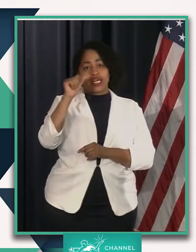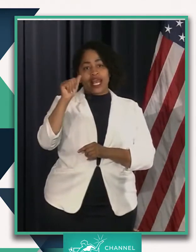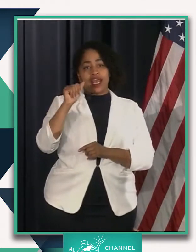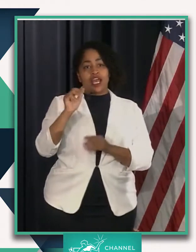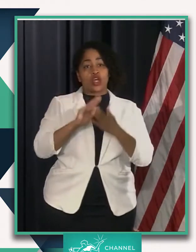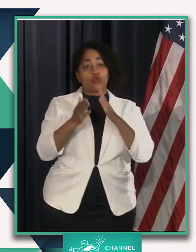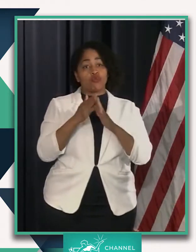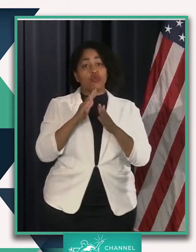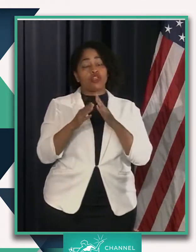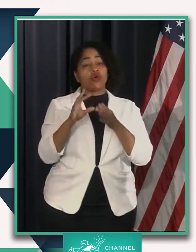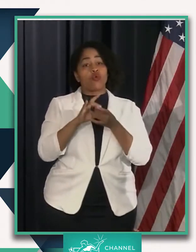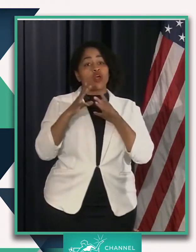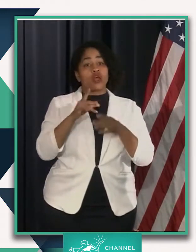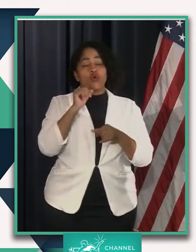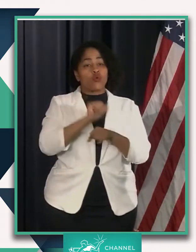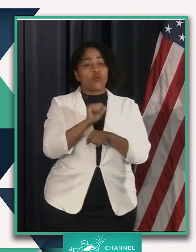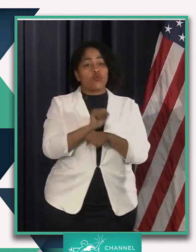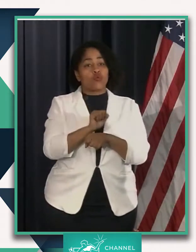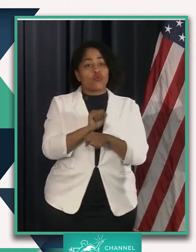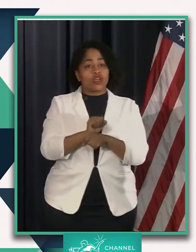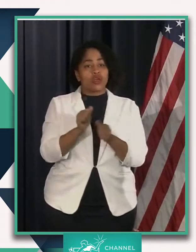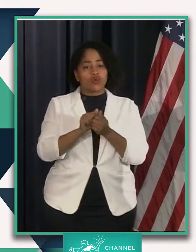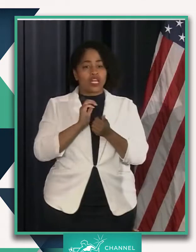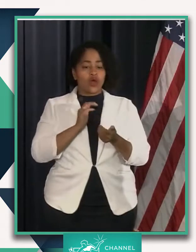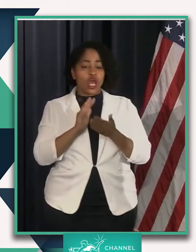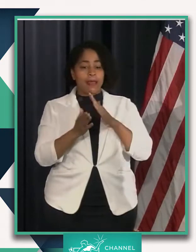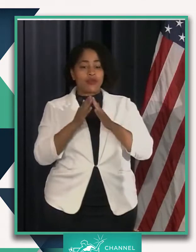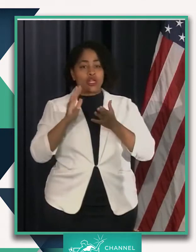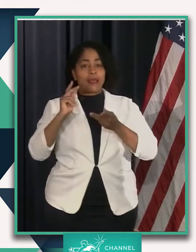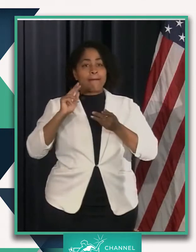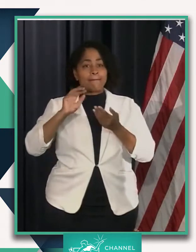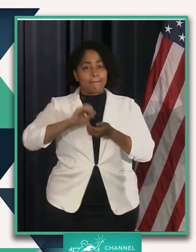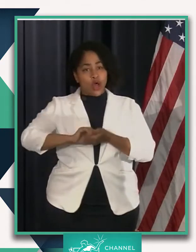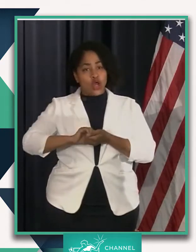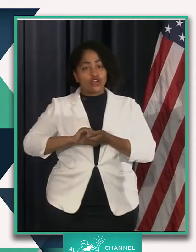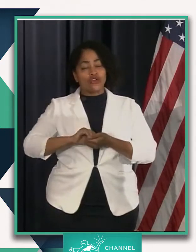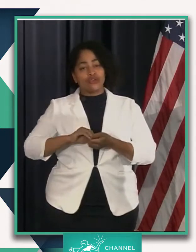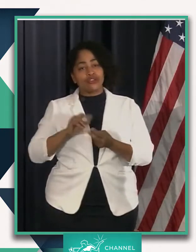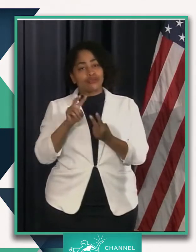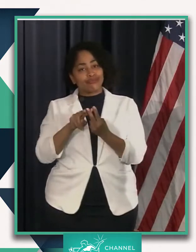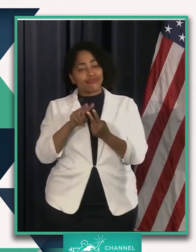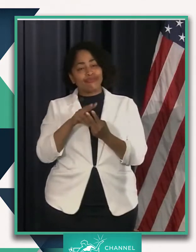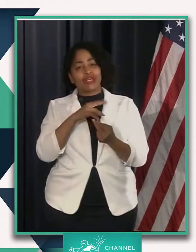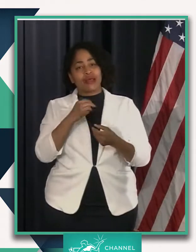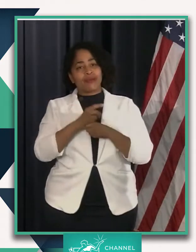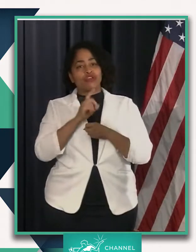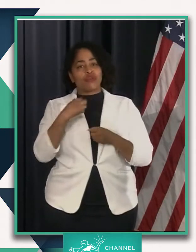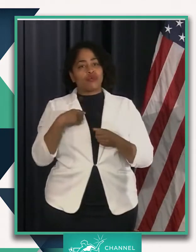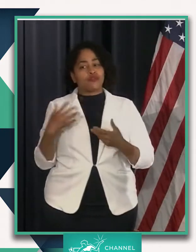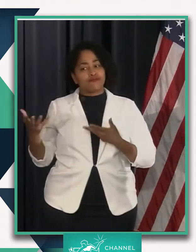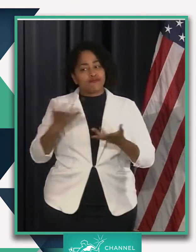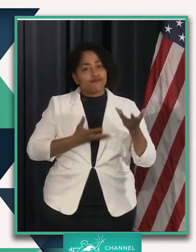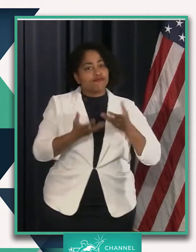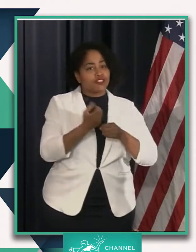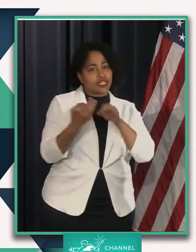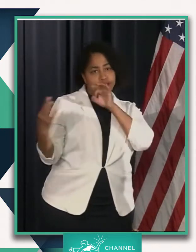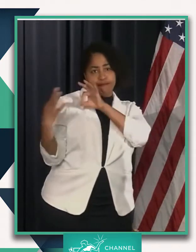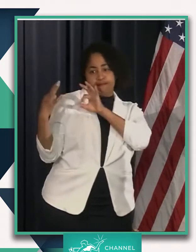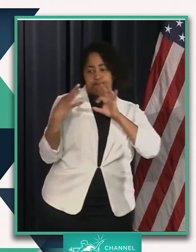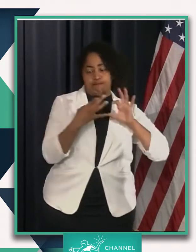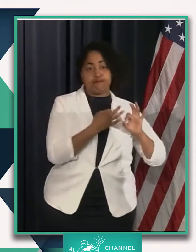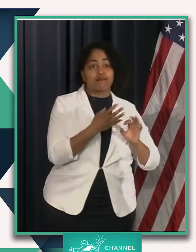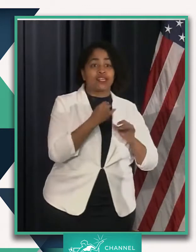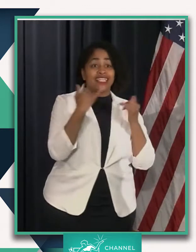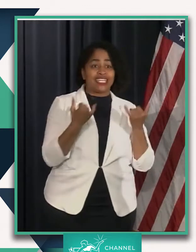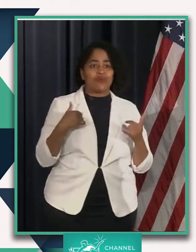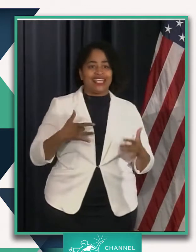Coordinator, who's been working across with our community partners to make sure we're getting input from our disability community. And then finally, we're excited